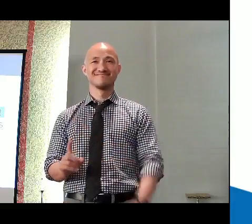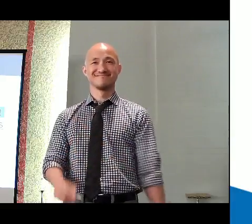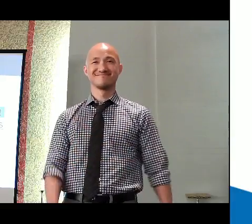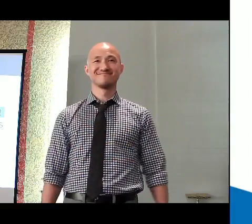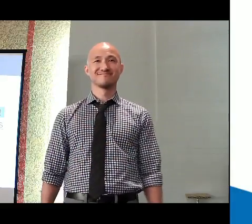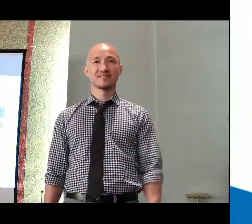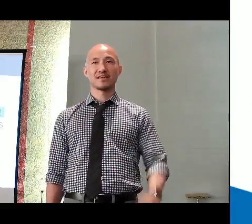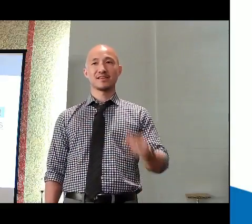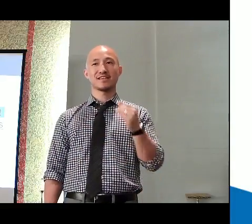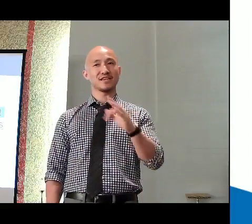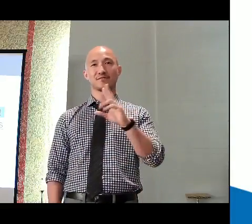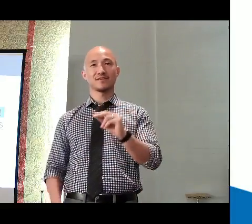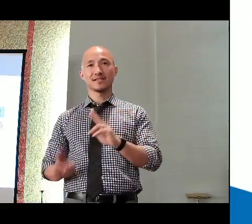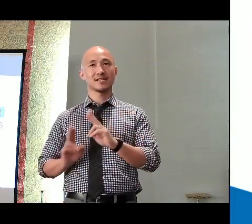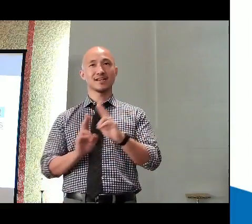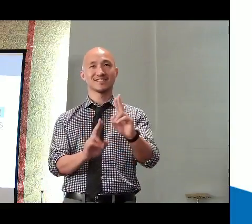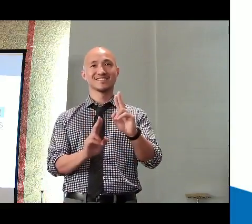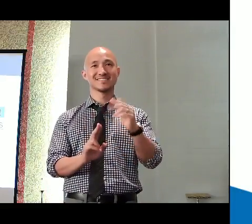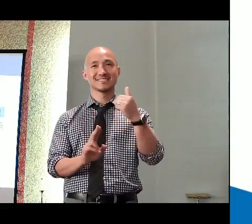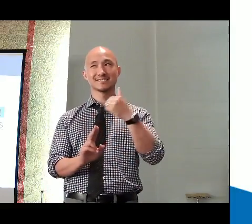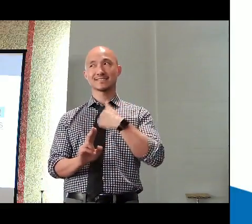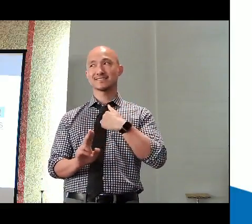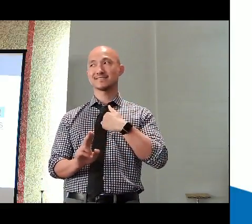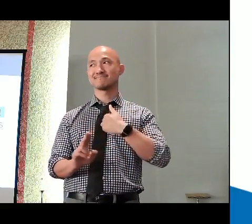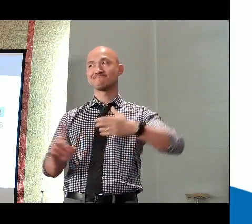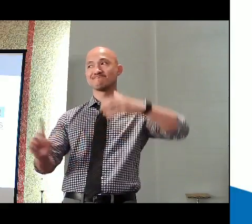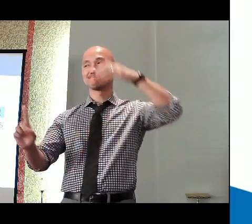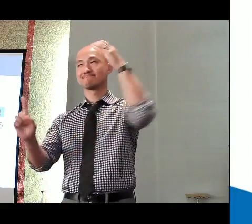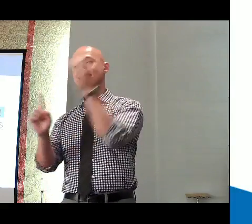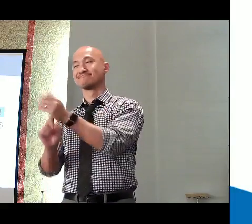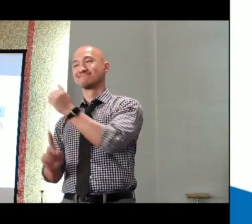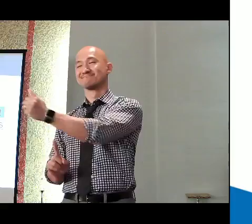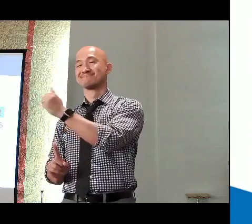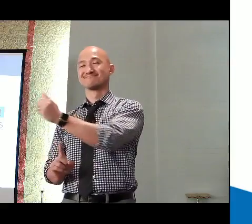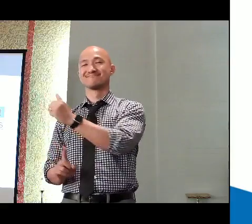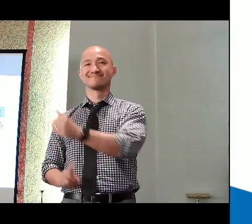He says, if you don't treat her right, I'm coming after you. And I believe him.